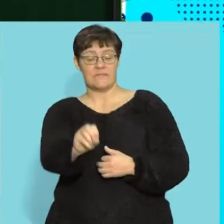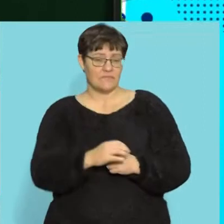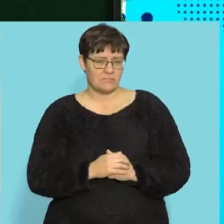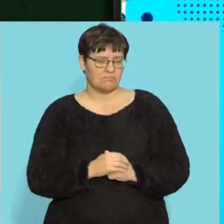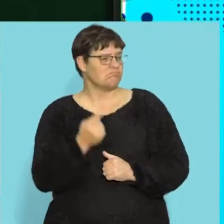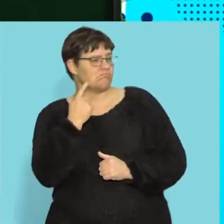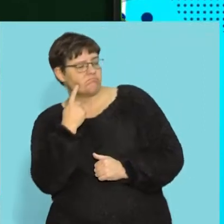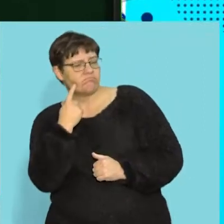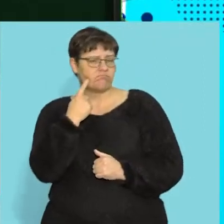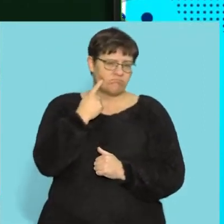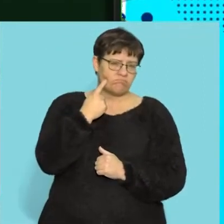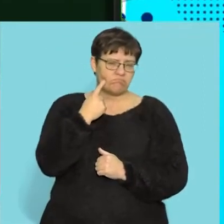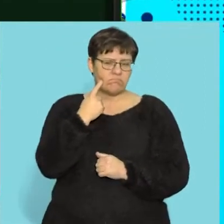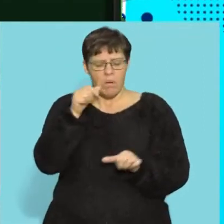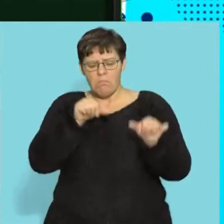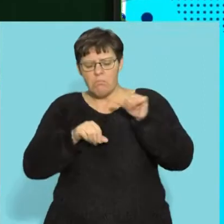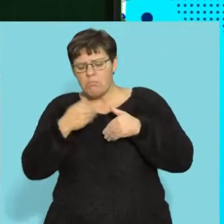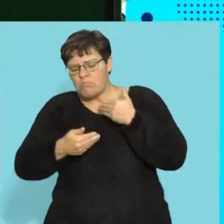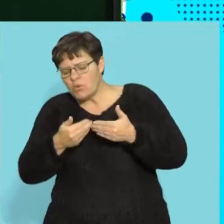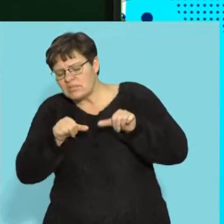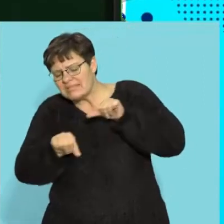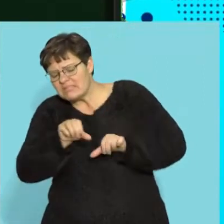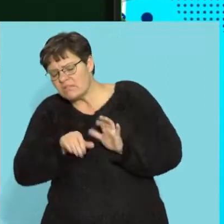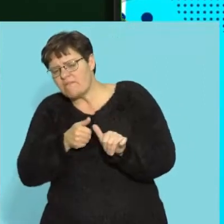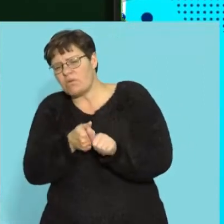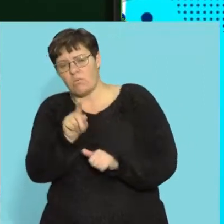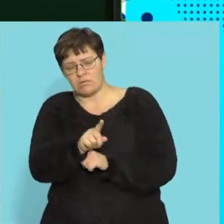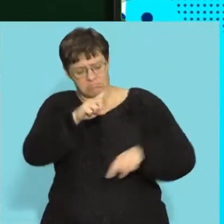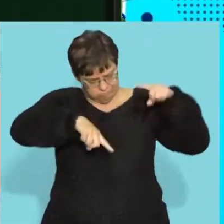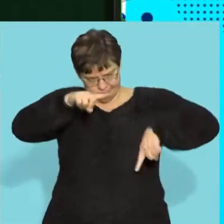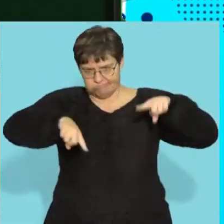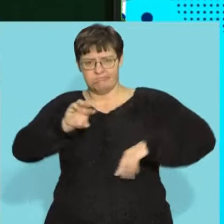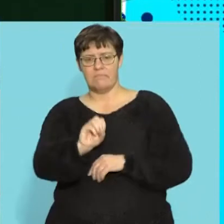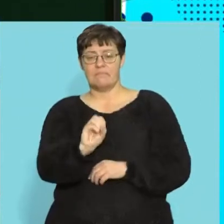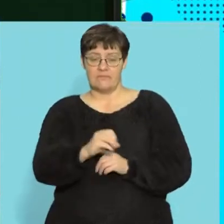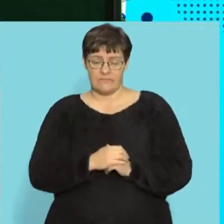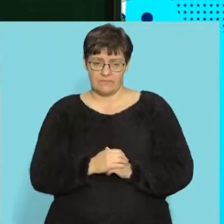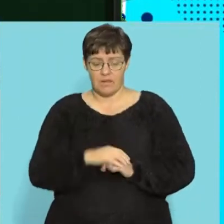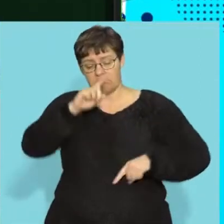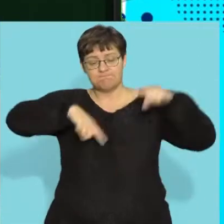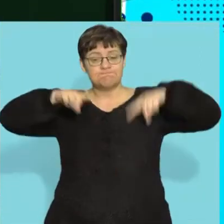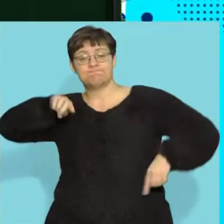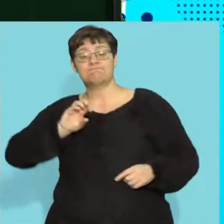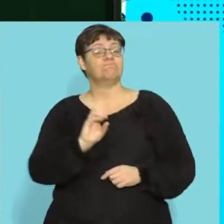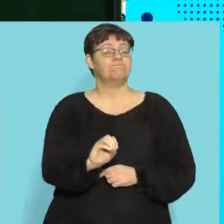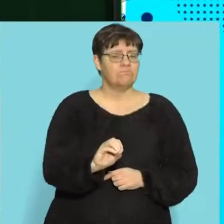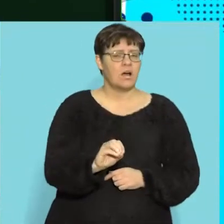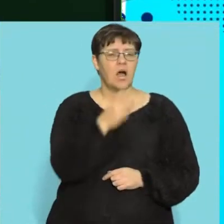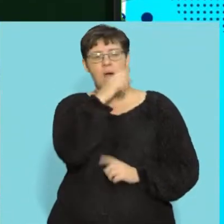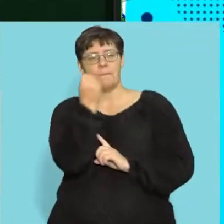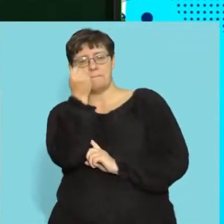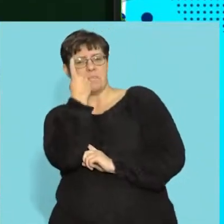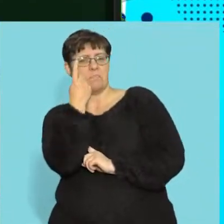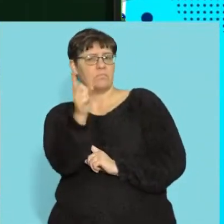process to say there are some variables involved. And when we talk about variables, what comes to mind, we want to think